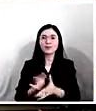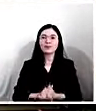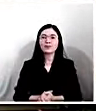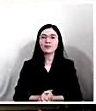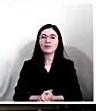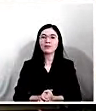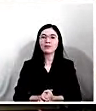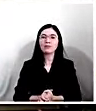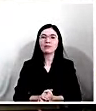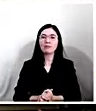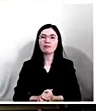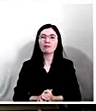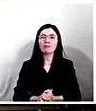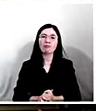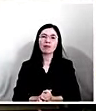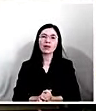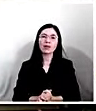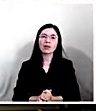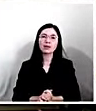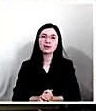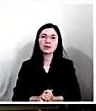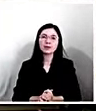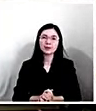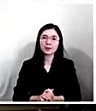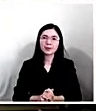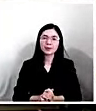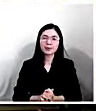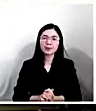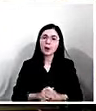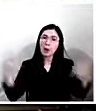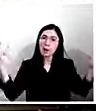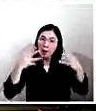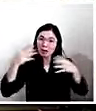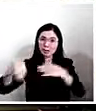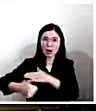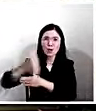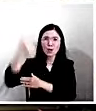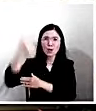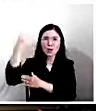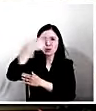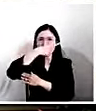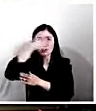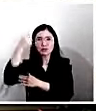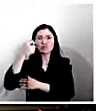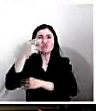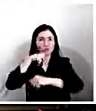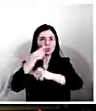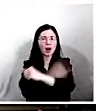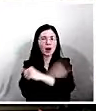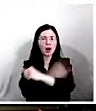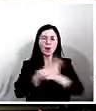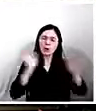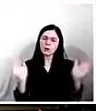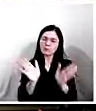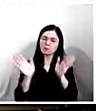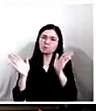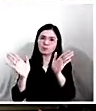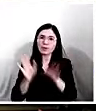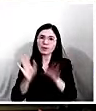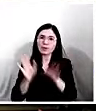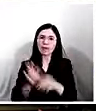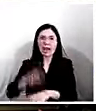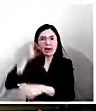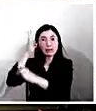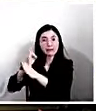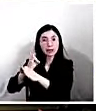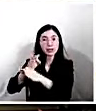Wars are won because of the power of words of encouragement and faith of their leaders